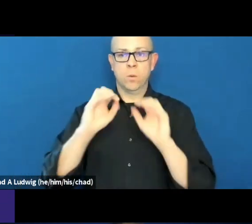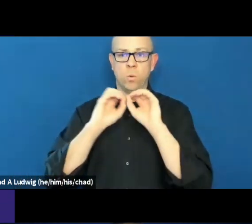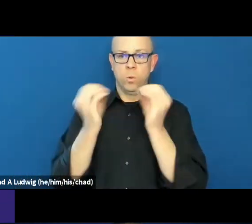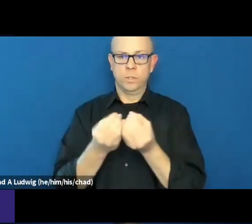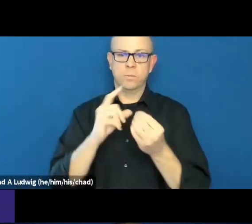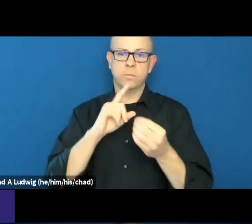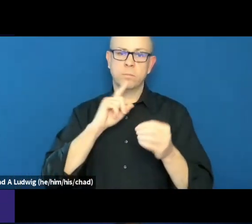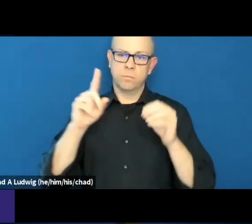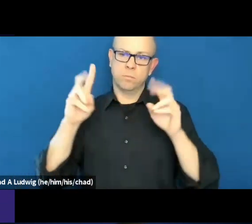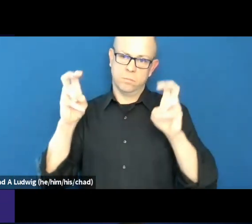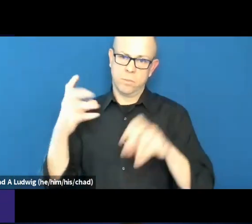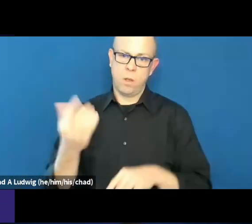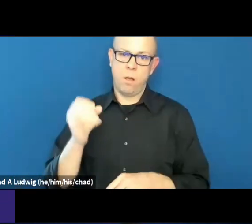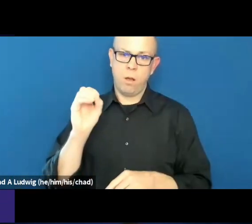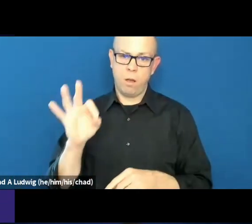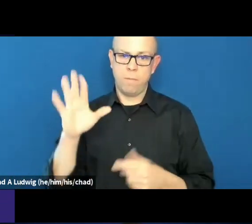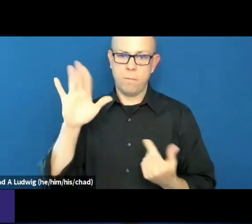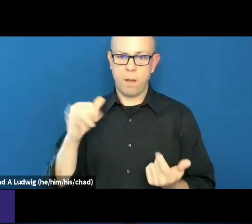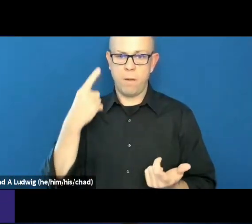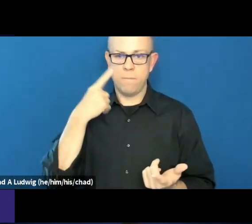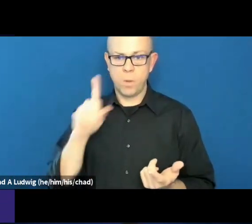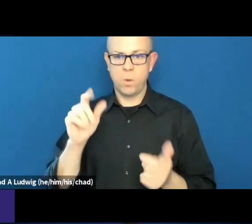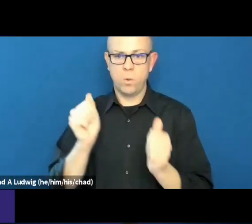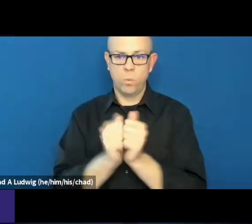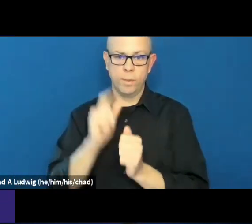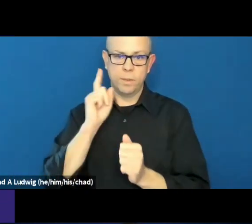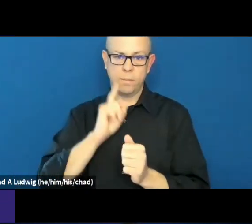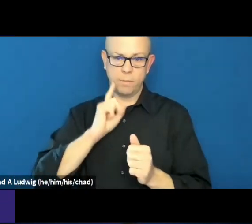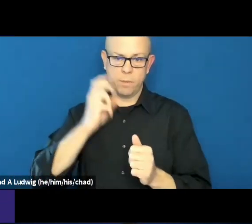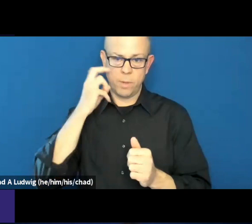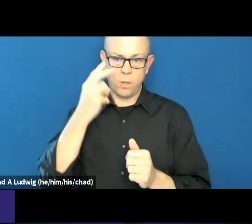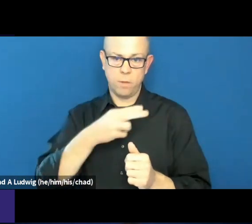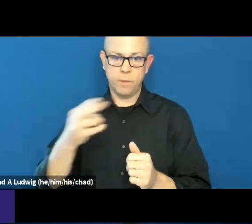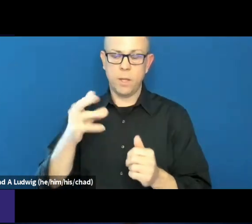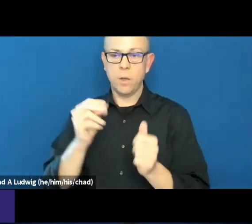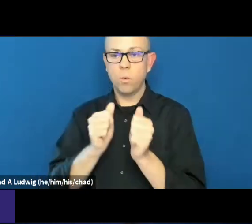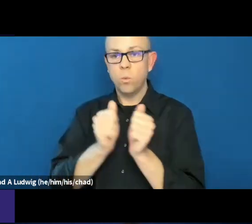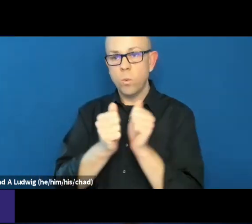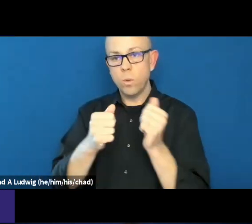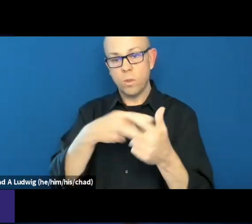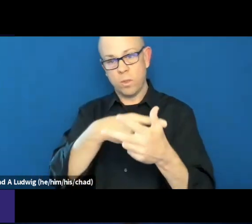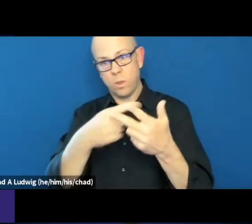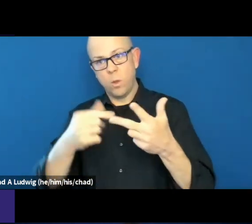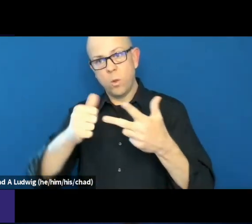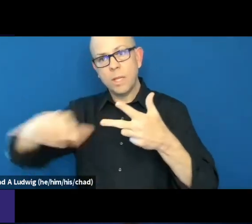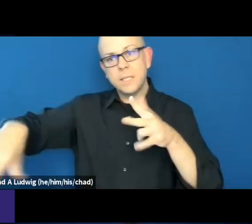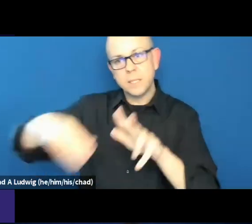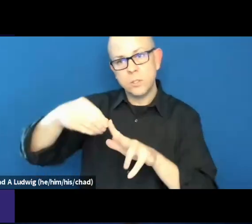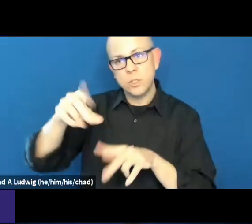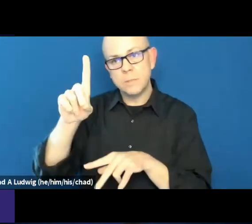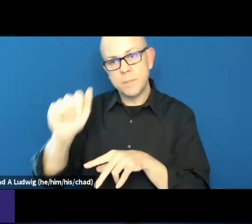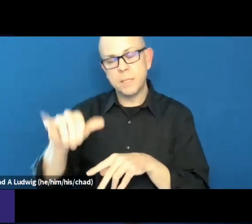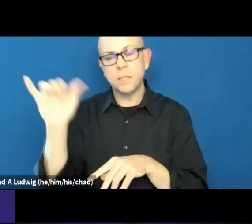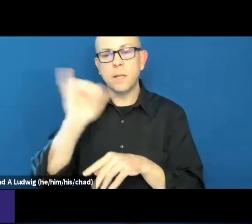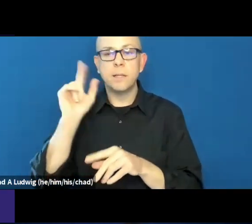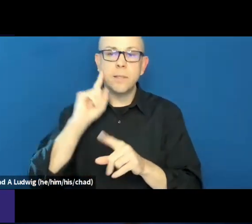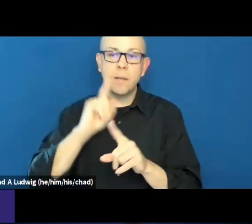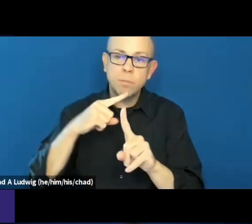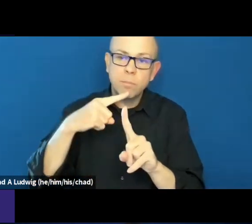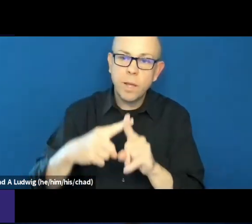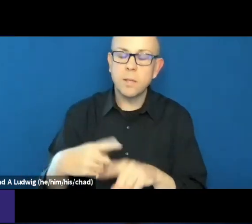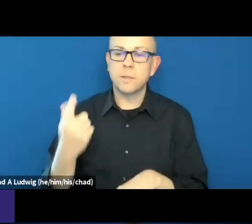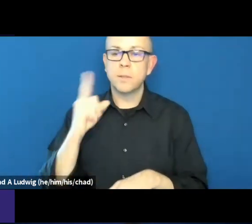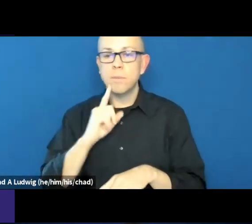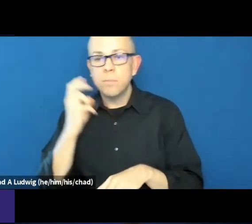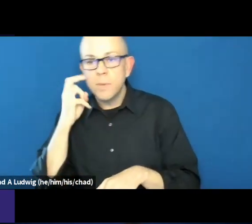So Bridges, Oregon is an organization that is of, by, and for deaf, deafblind, and hard